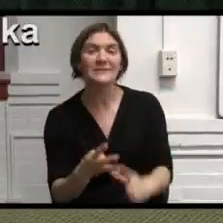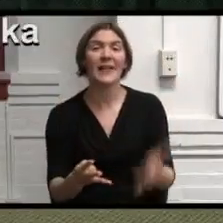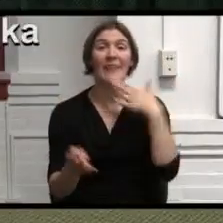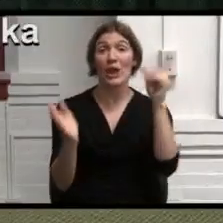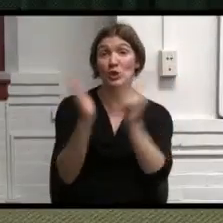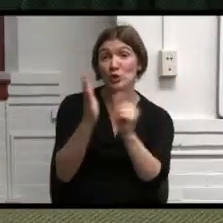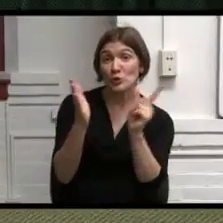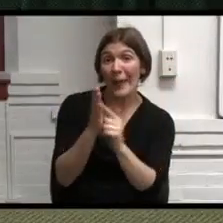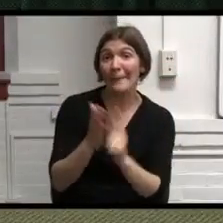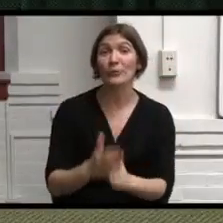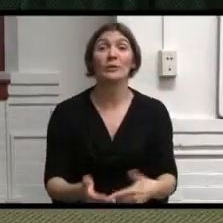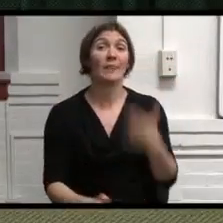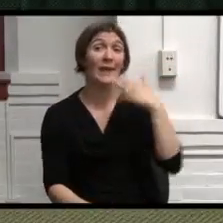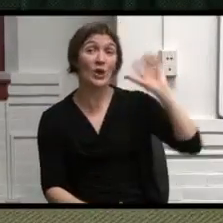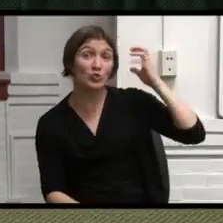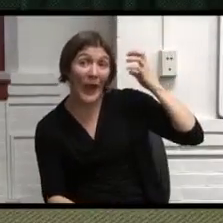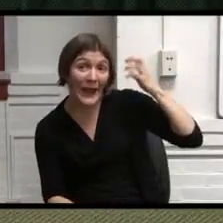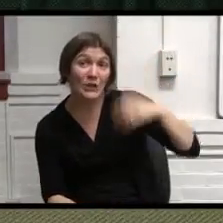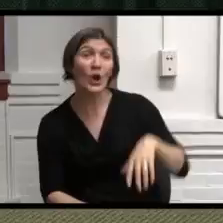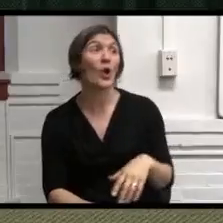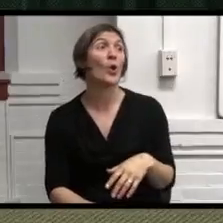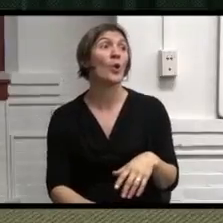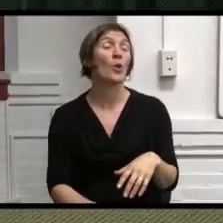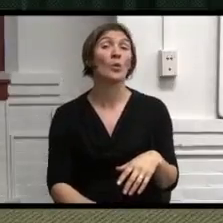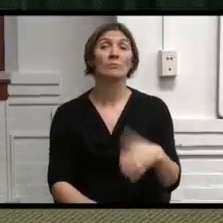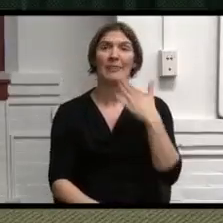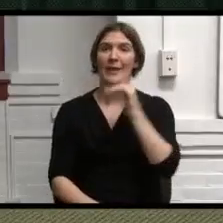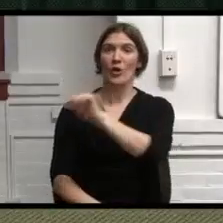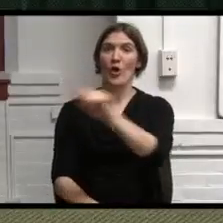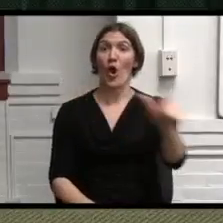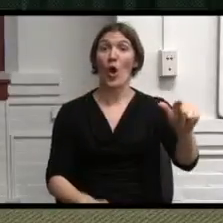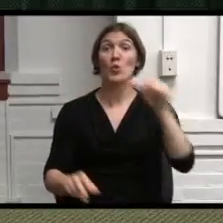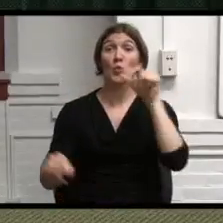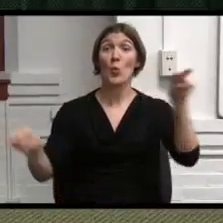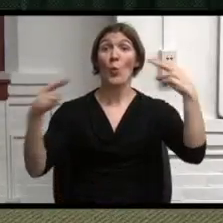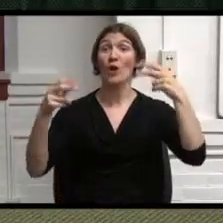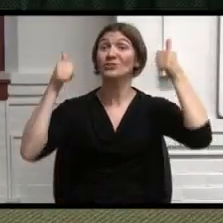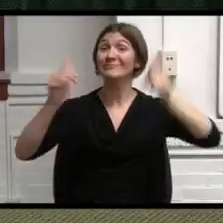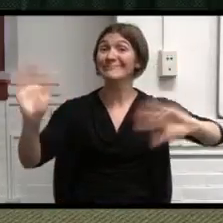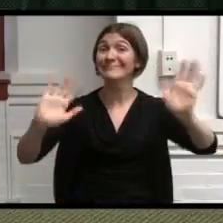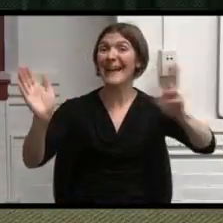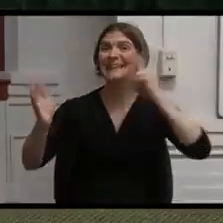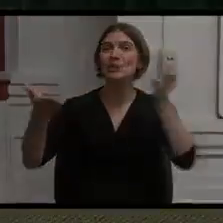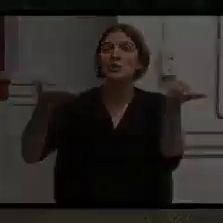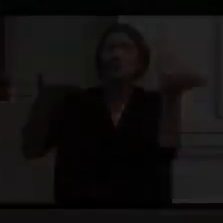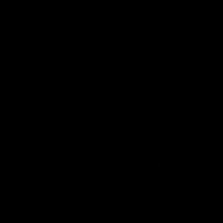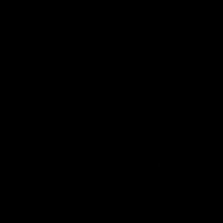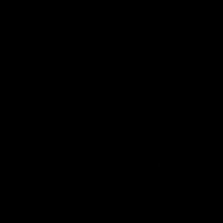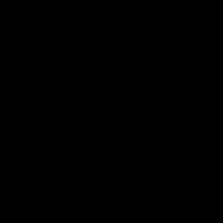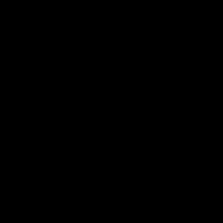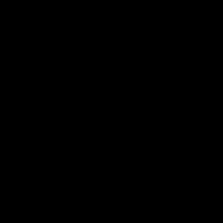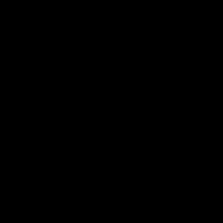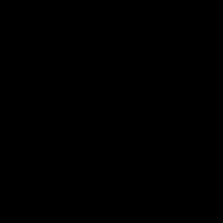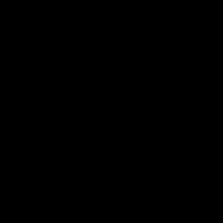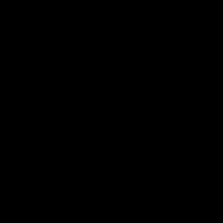press, to the BCTV staff, and to everybody out there watching. And we'll see you in 2 weeks.